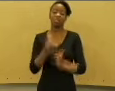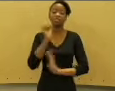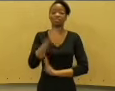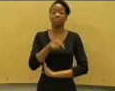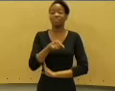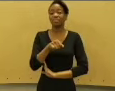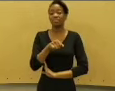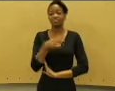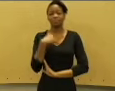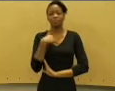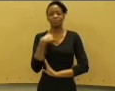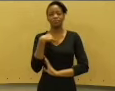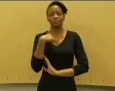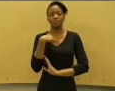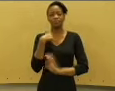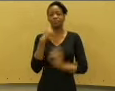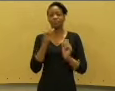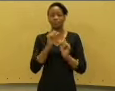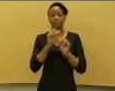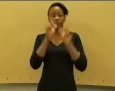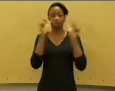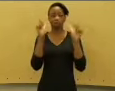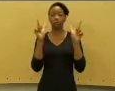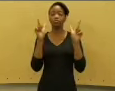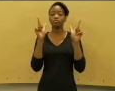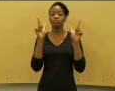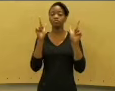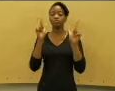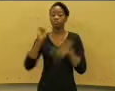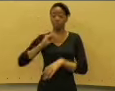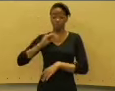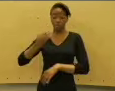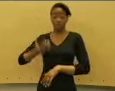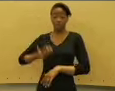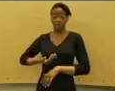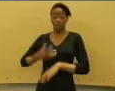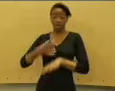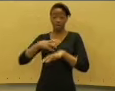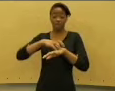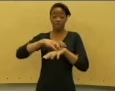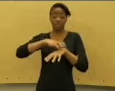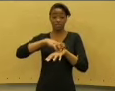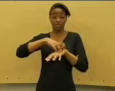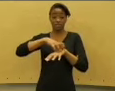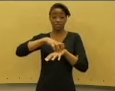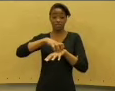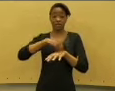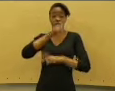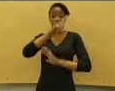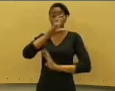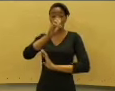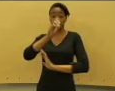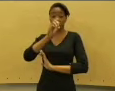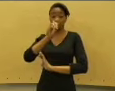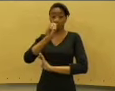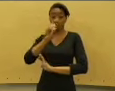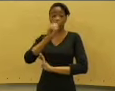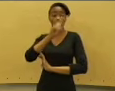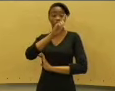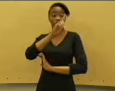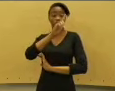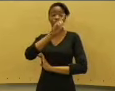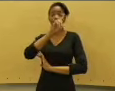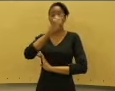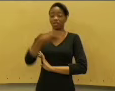how if a woman wants to buy a vibrator that costs 1,500 rands, they'll